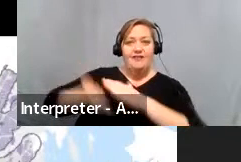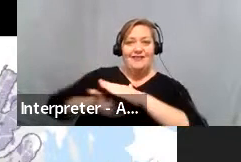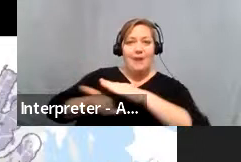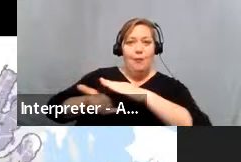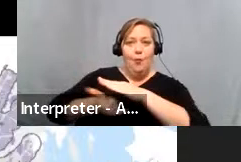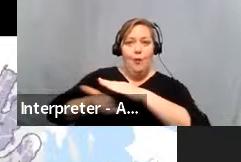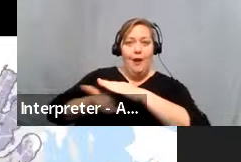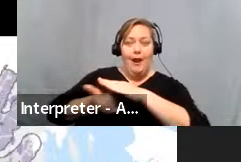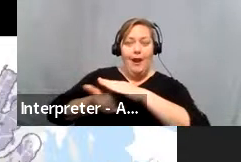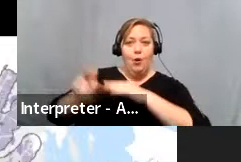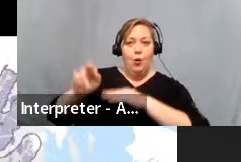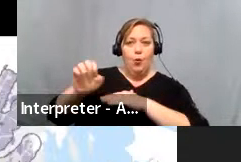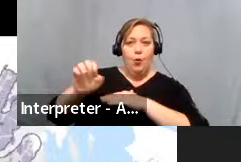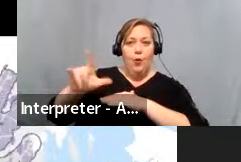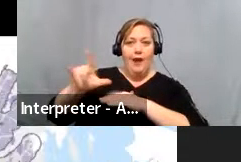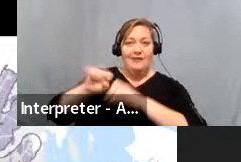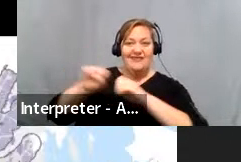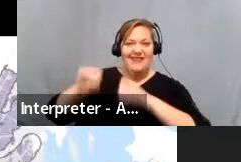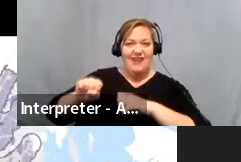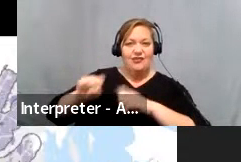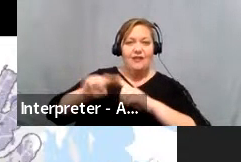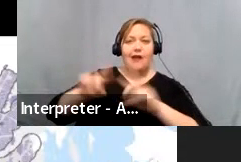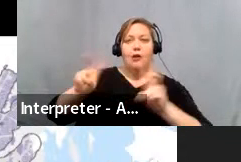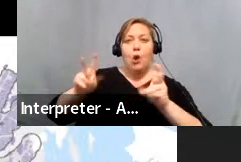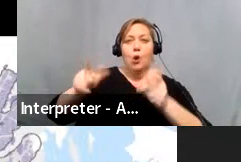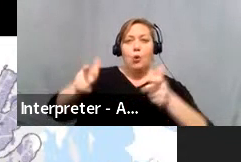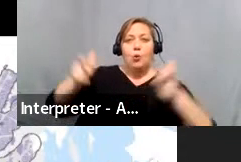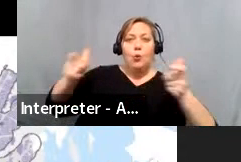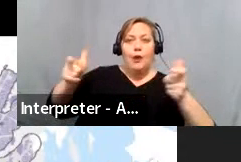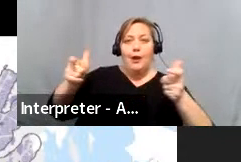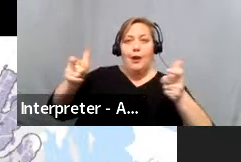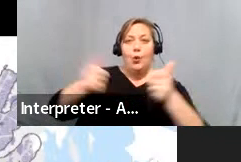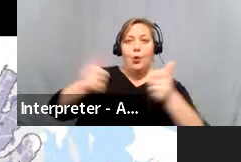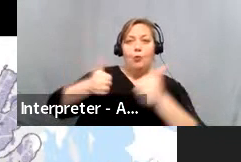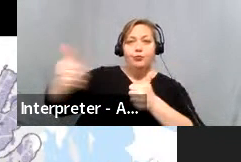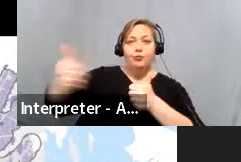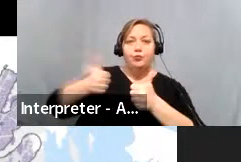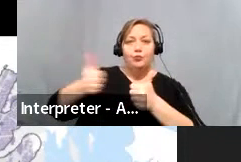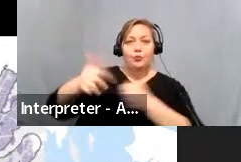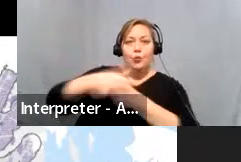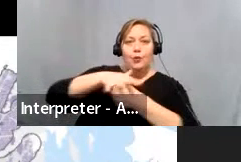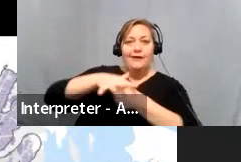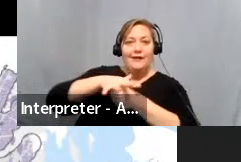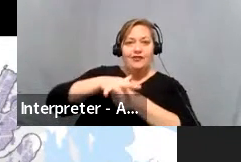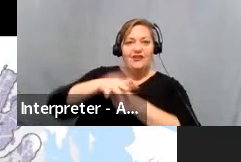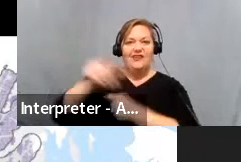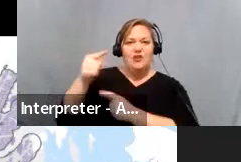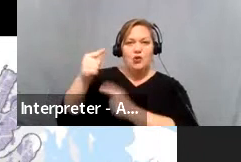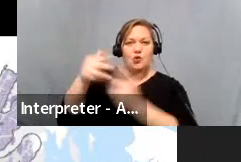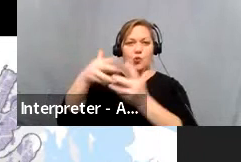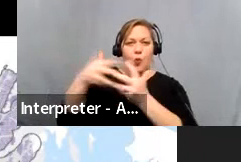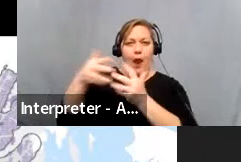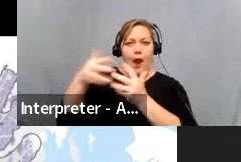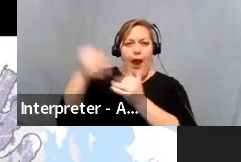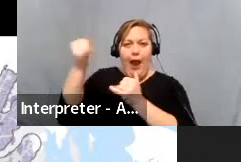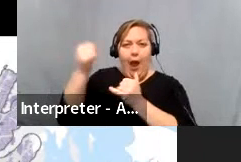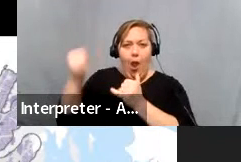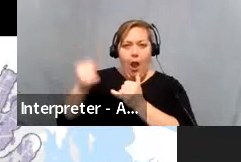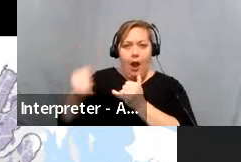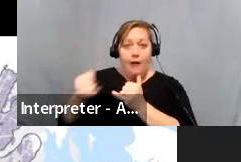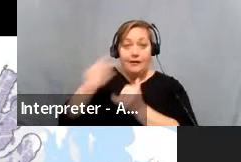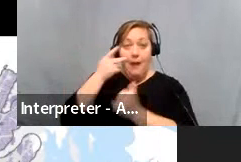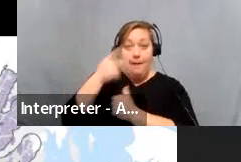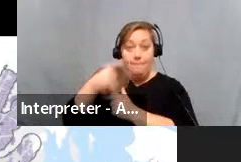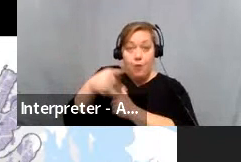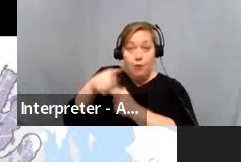station. This geography will be called the Greater Transit-Oriented Development Area and is shown on this map in the gray outline. In purple, you see the low-density